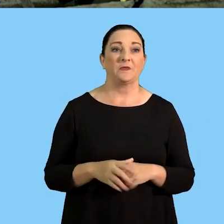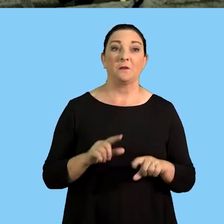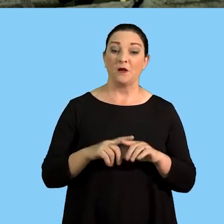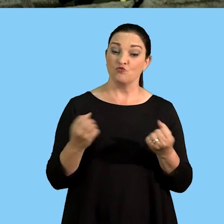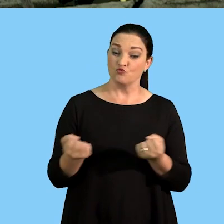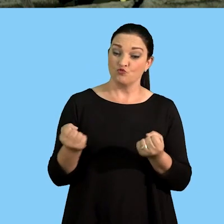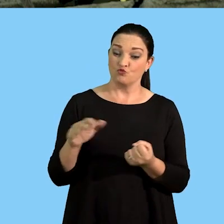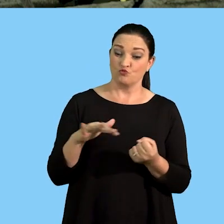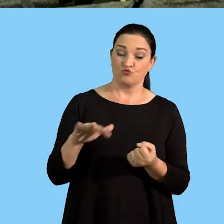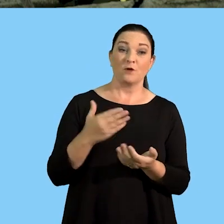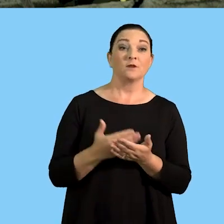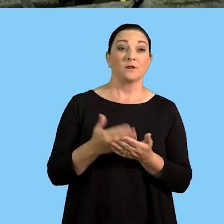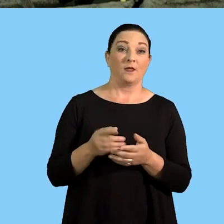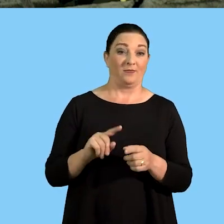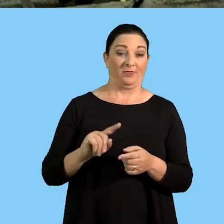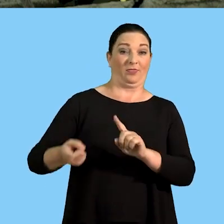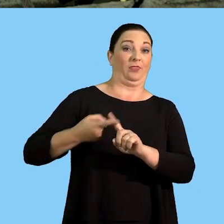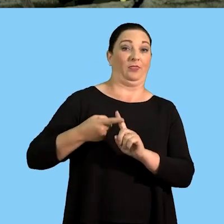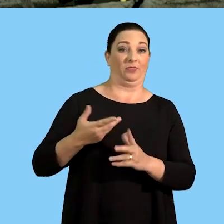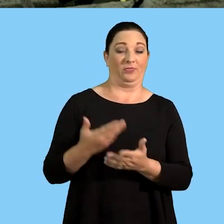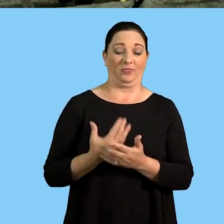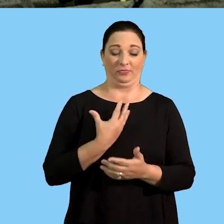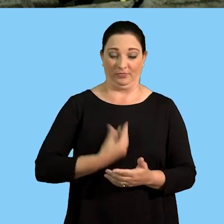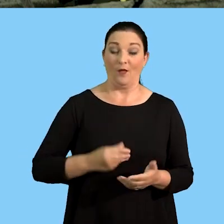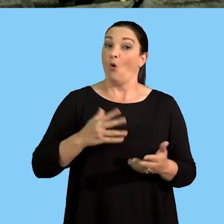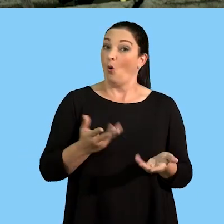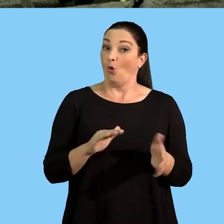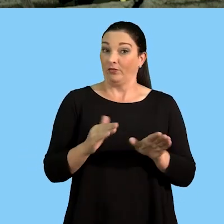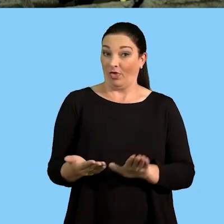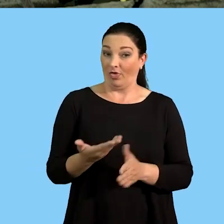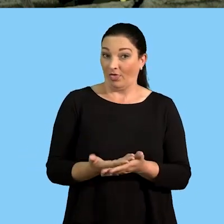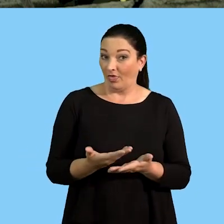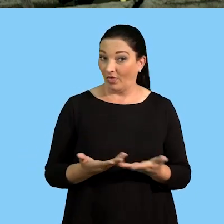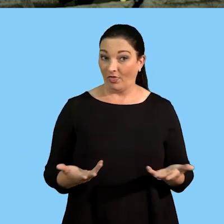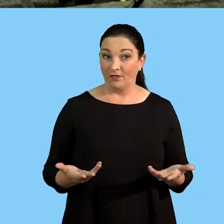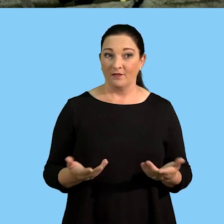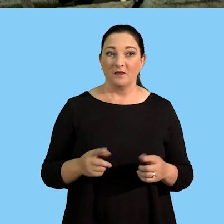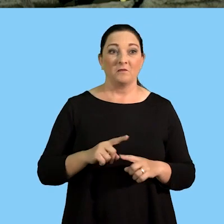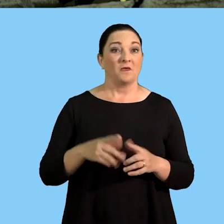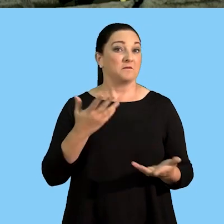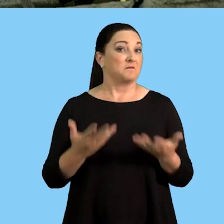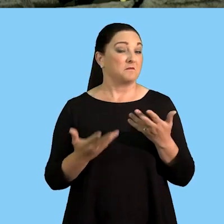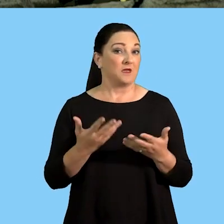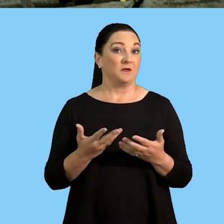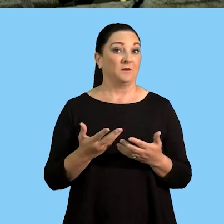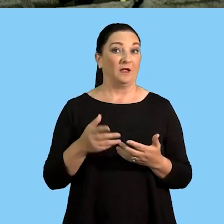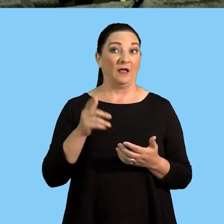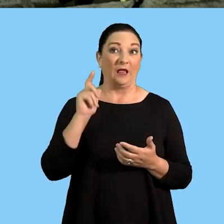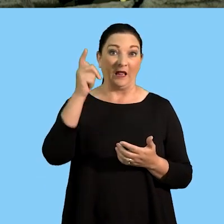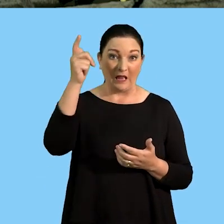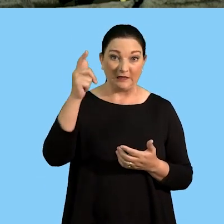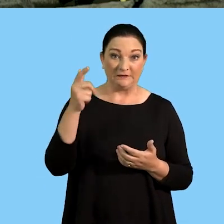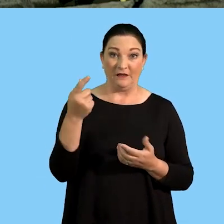workplace accidents can result in both injuries as well as death, and can result in possible